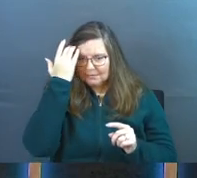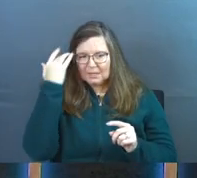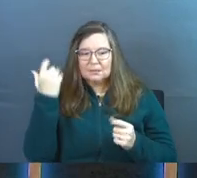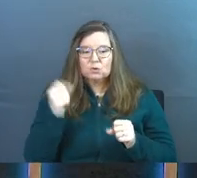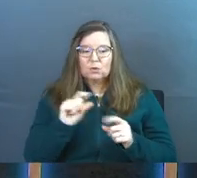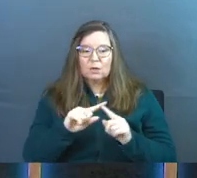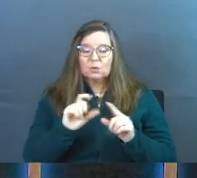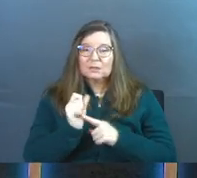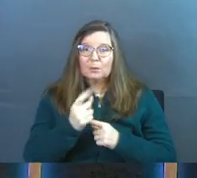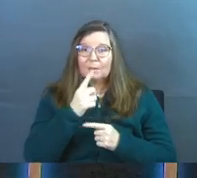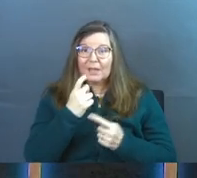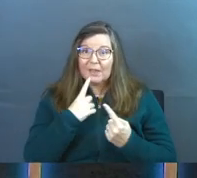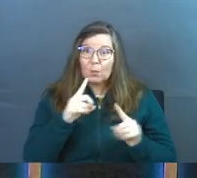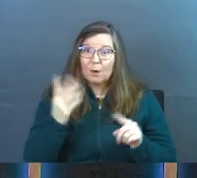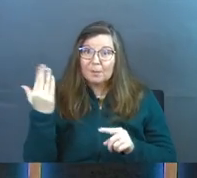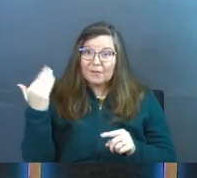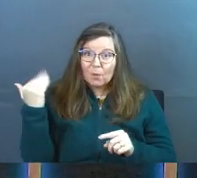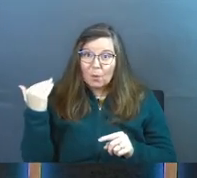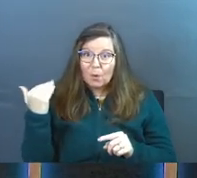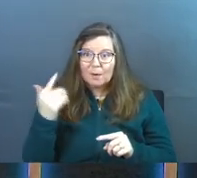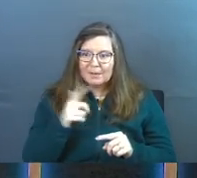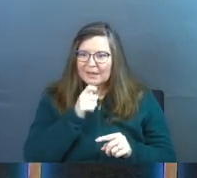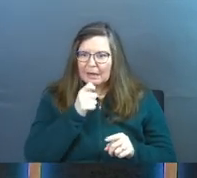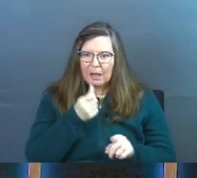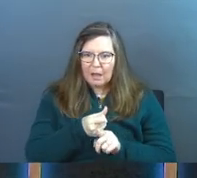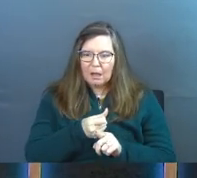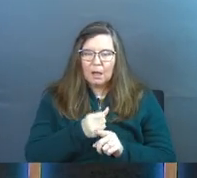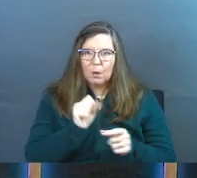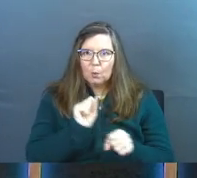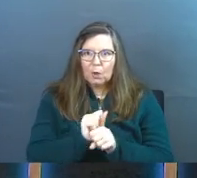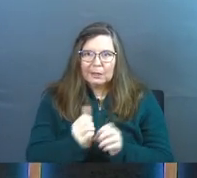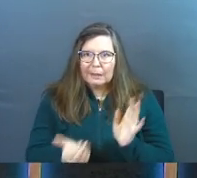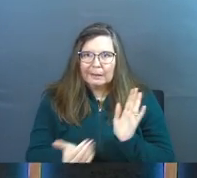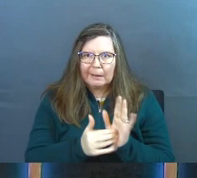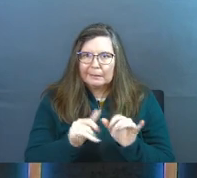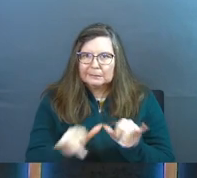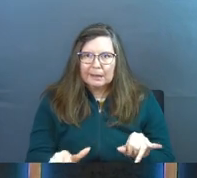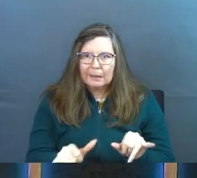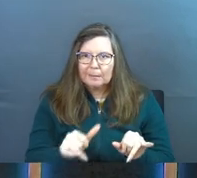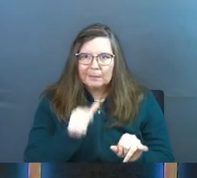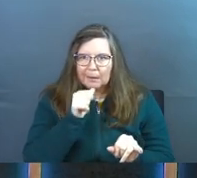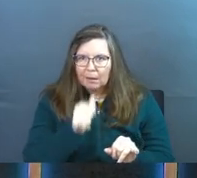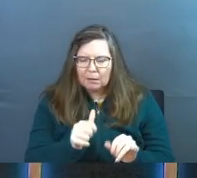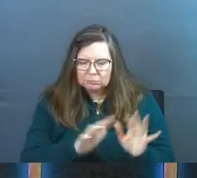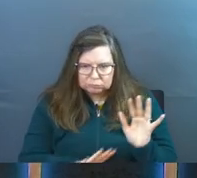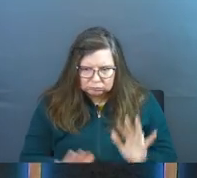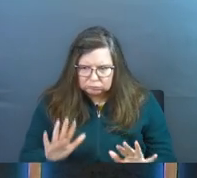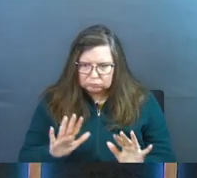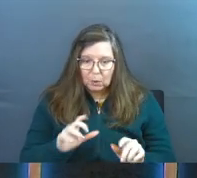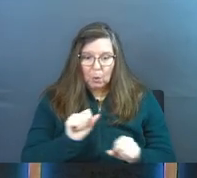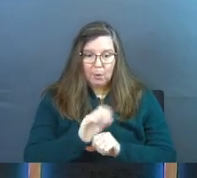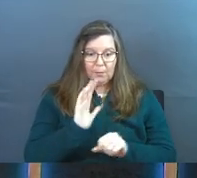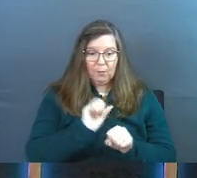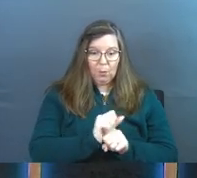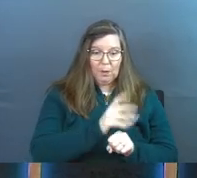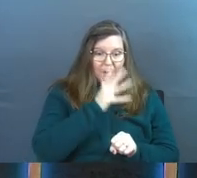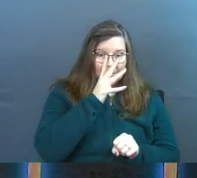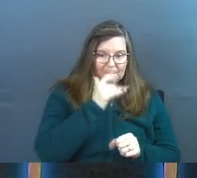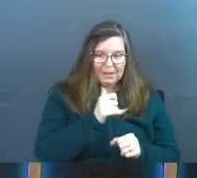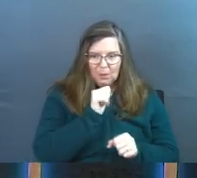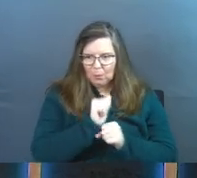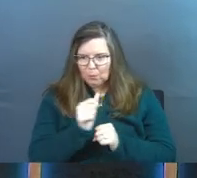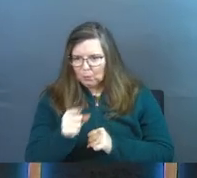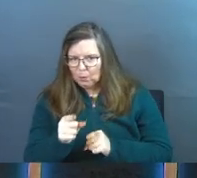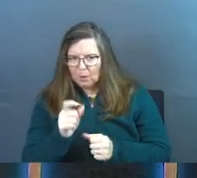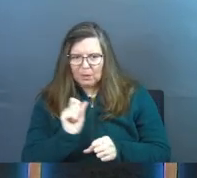trying to do situations because they worked before and they're not working again. Or they worked with your parents and they're not working with